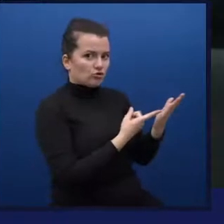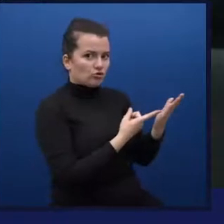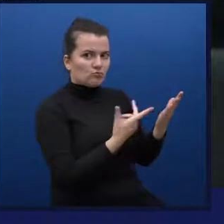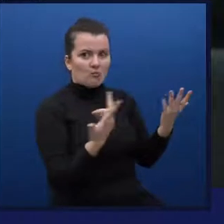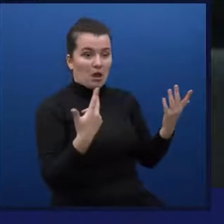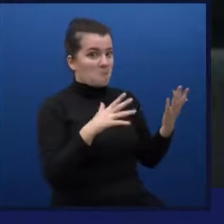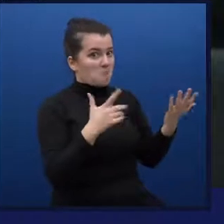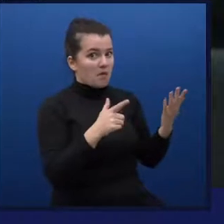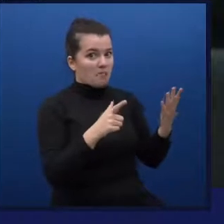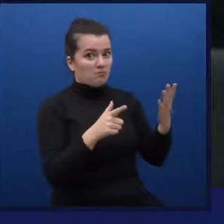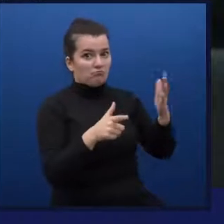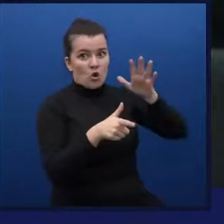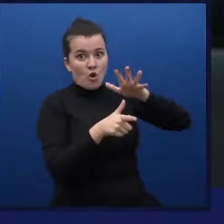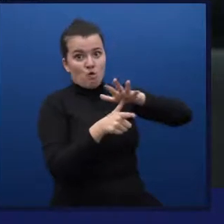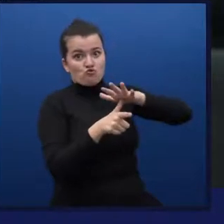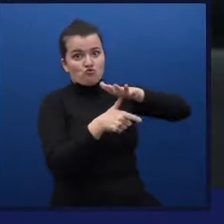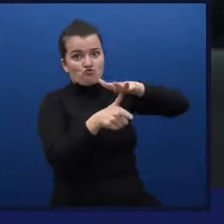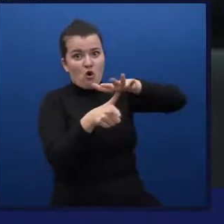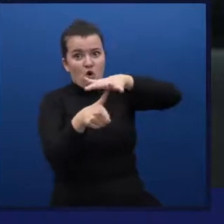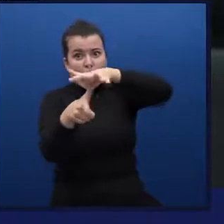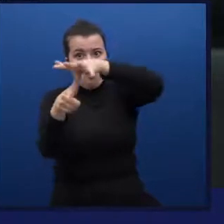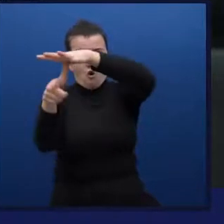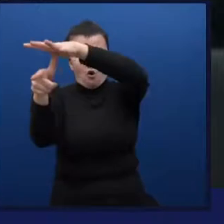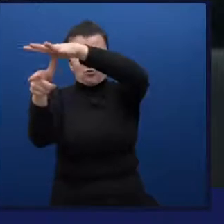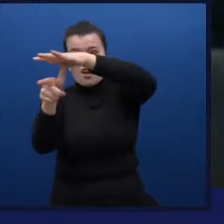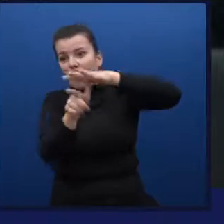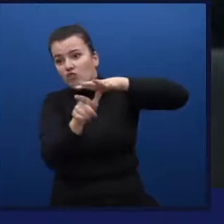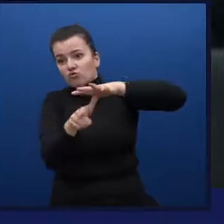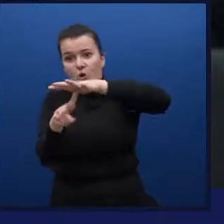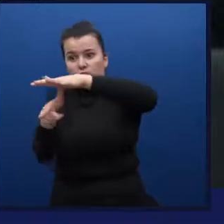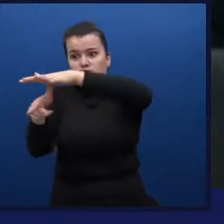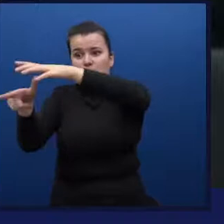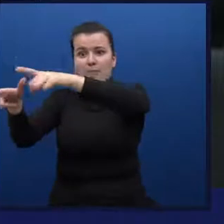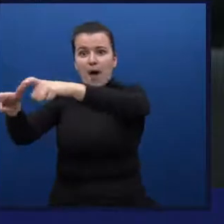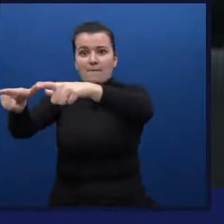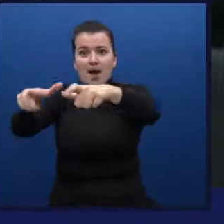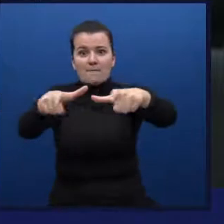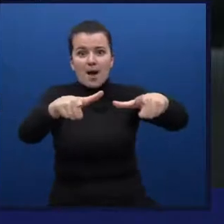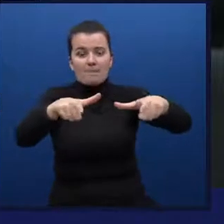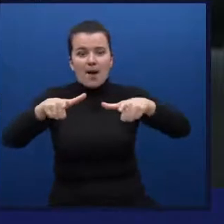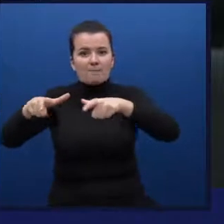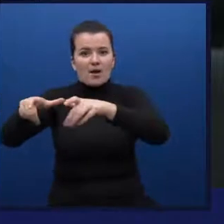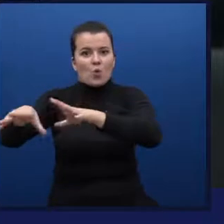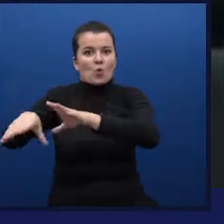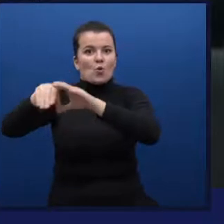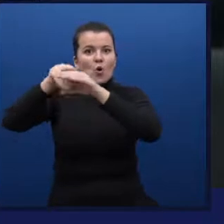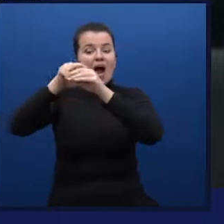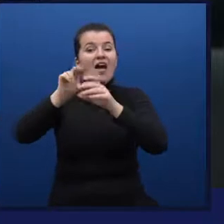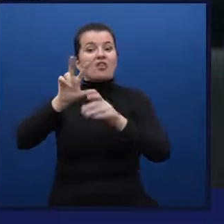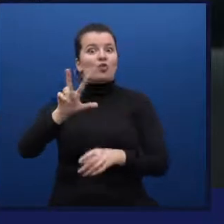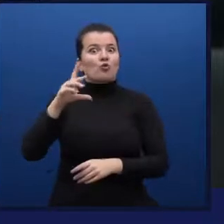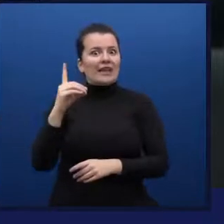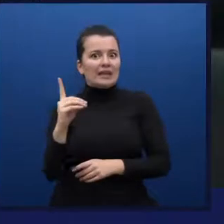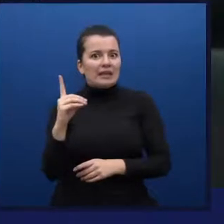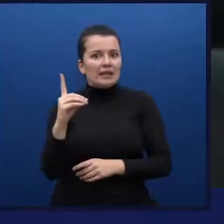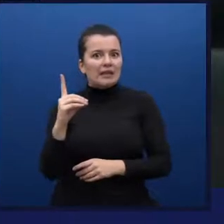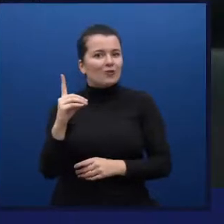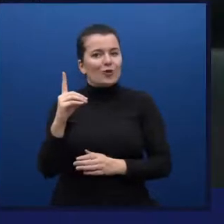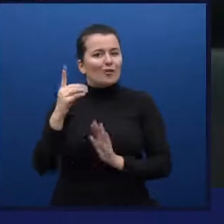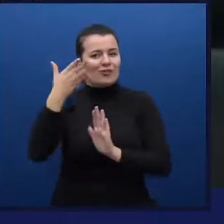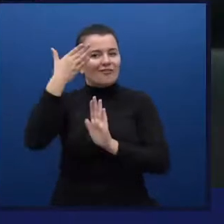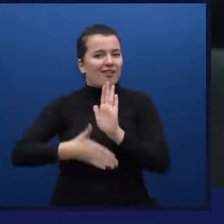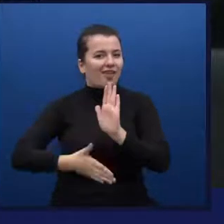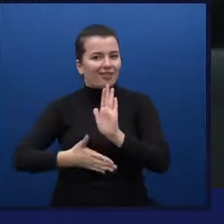to have a sort of a 3D image of the environment that the drone is flying in. Is that something that you actually